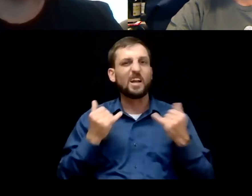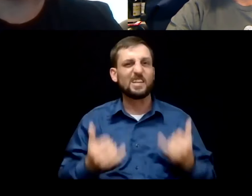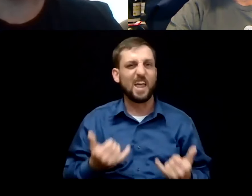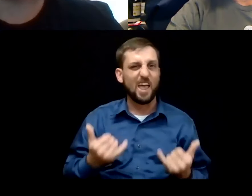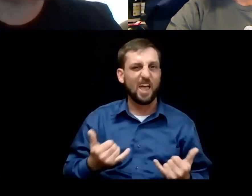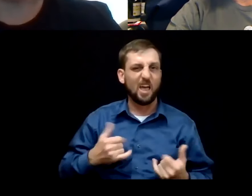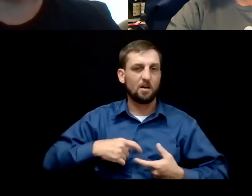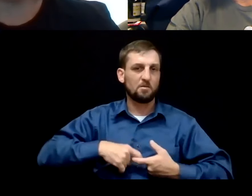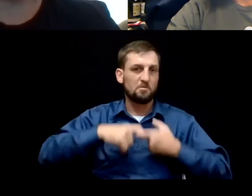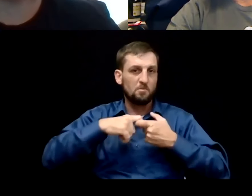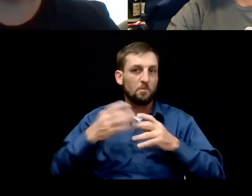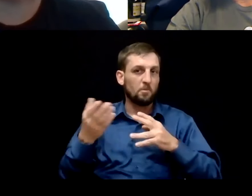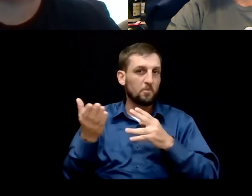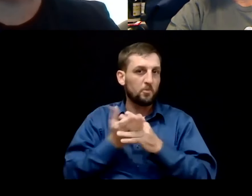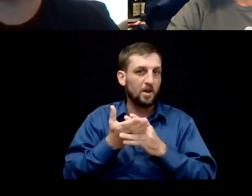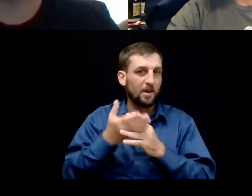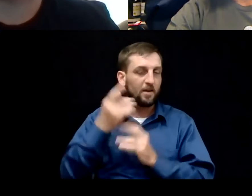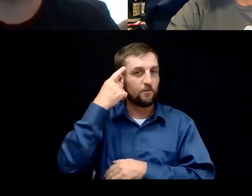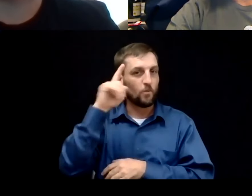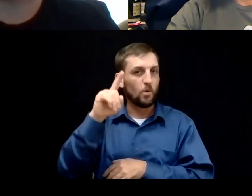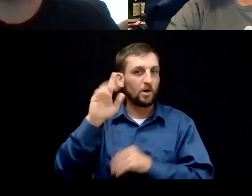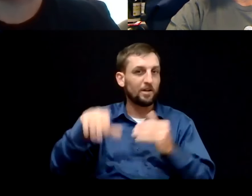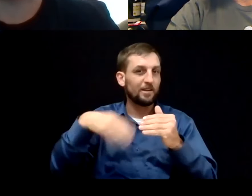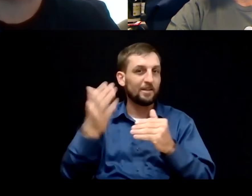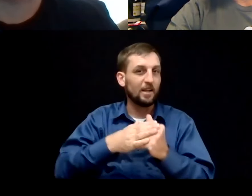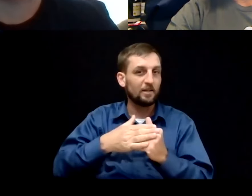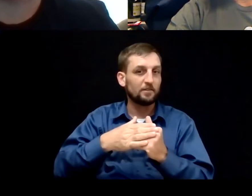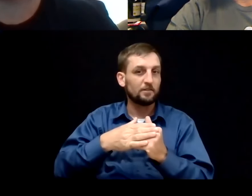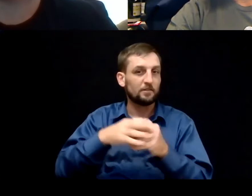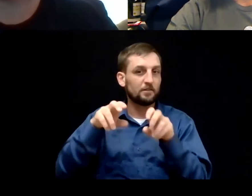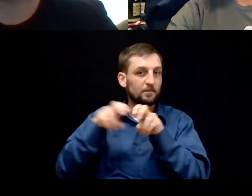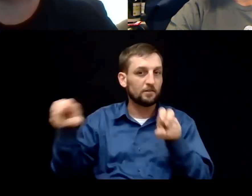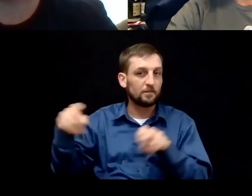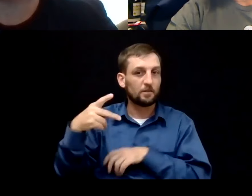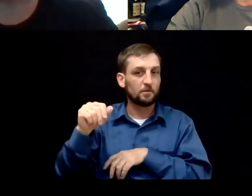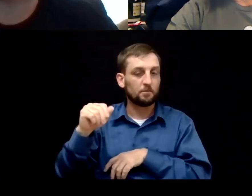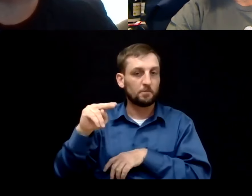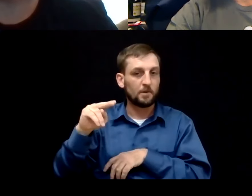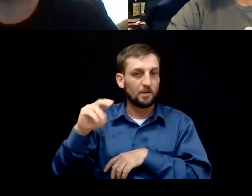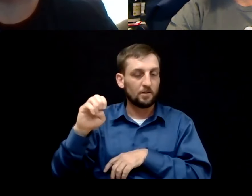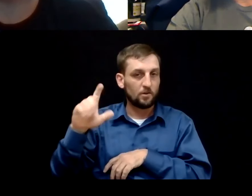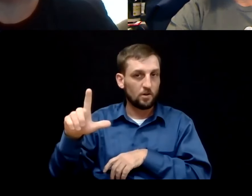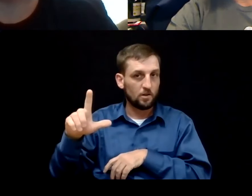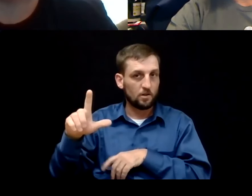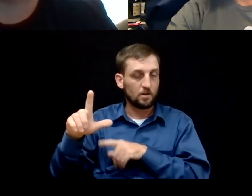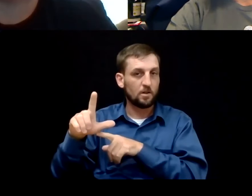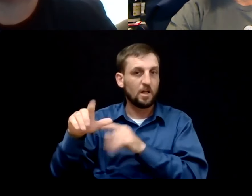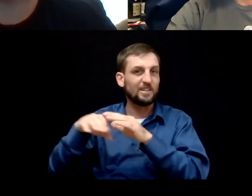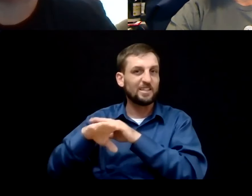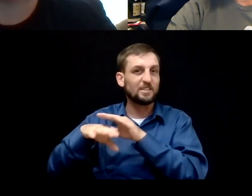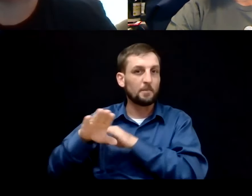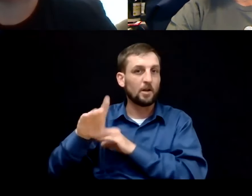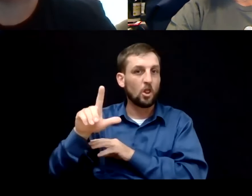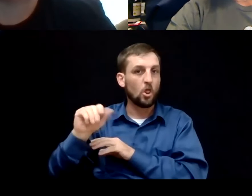break for our next panel session, Accessibility Law, which will begin at 3 o'clock.